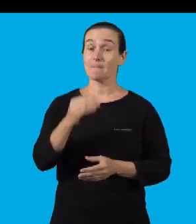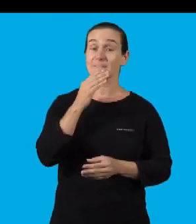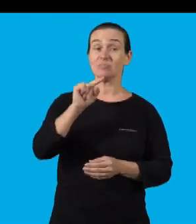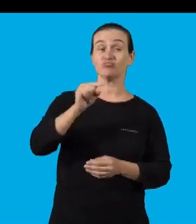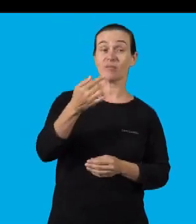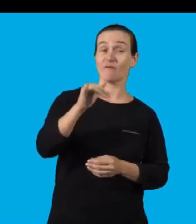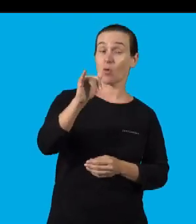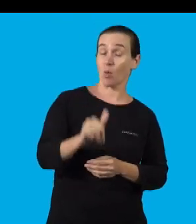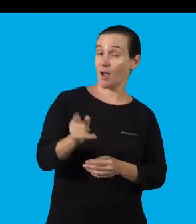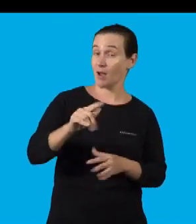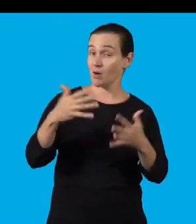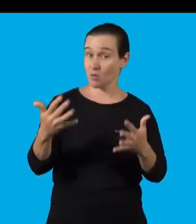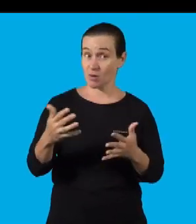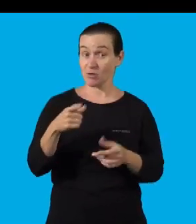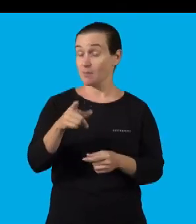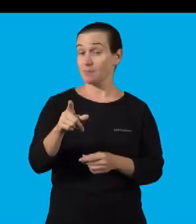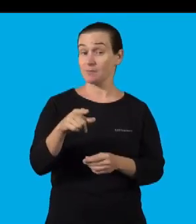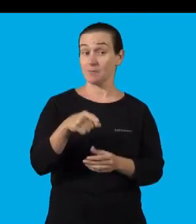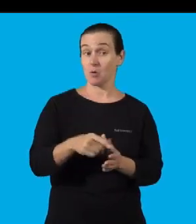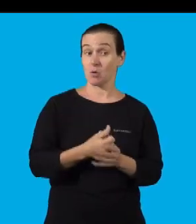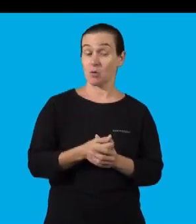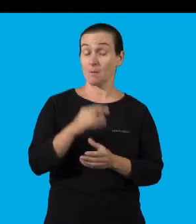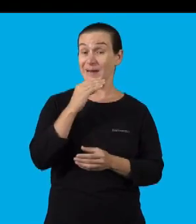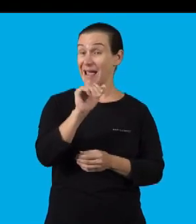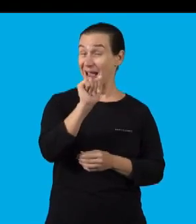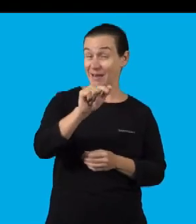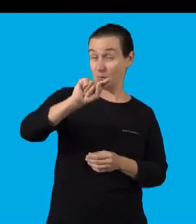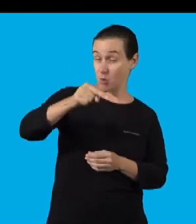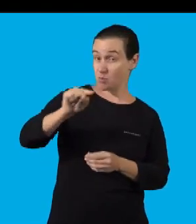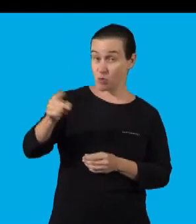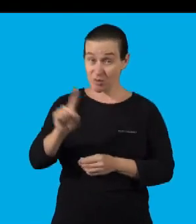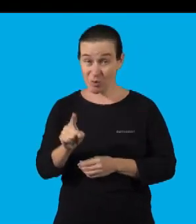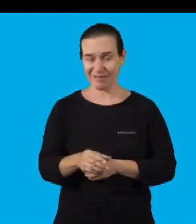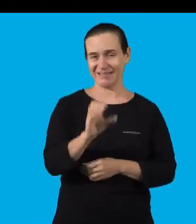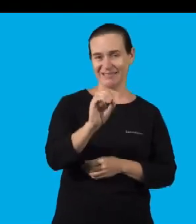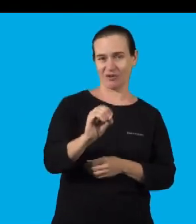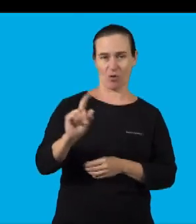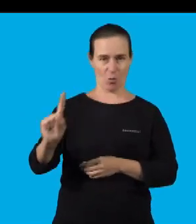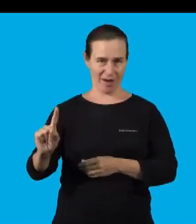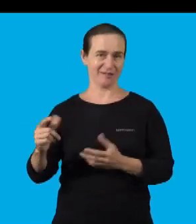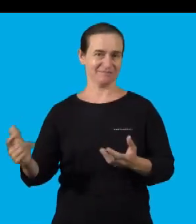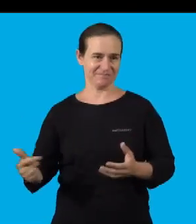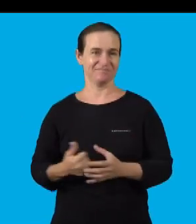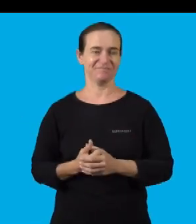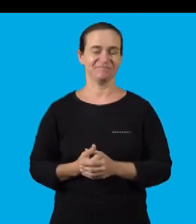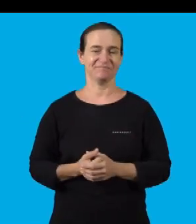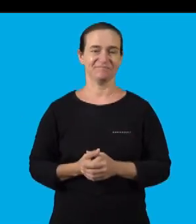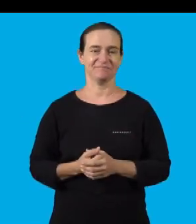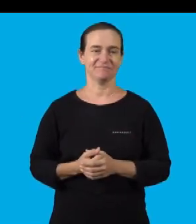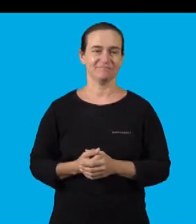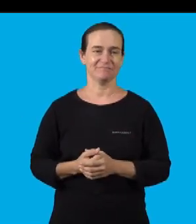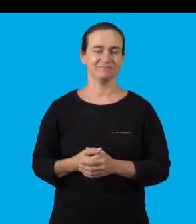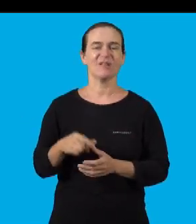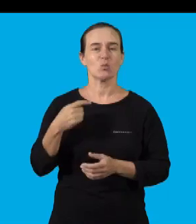coordinate of A? It means that A is 0 and 1. And we found that